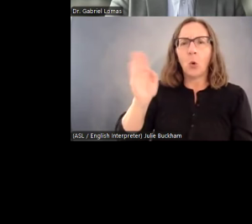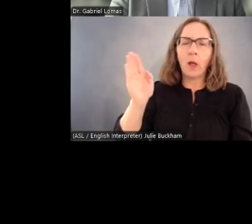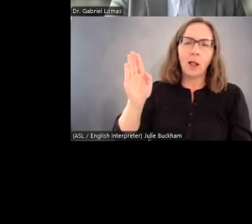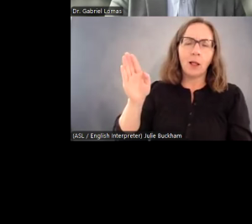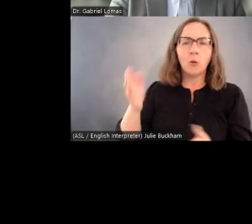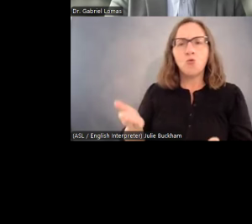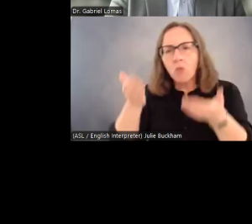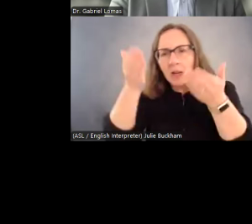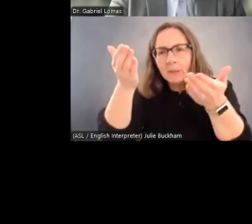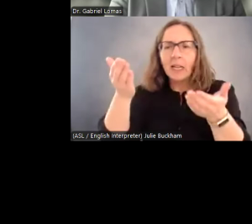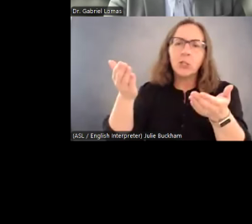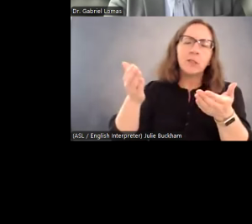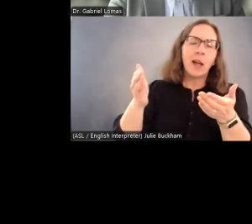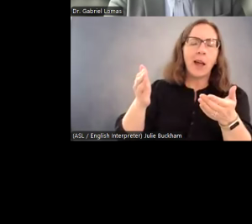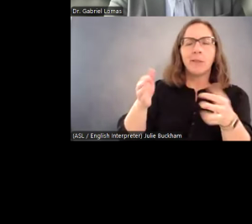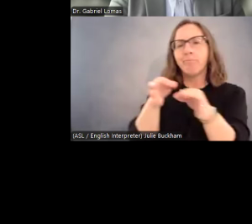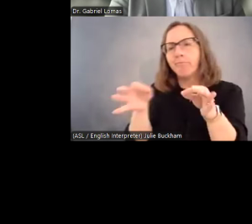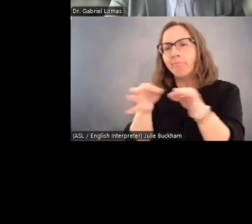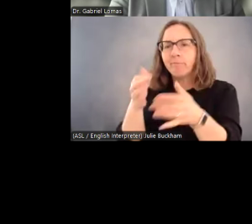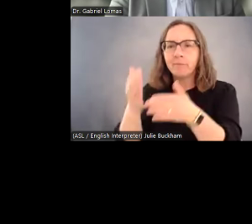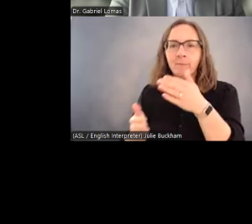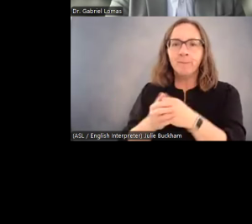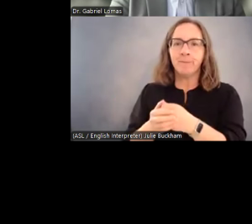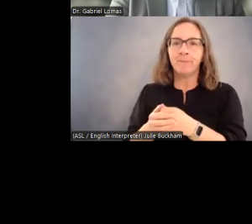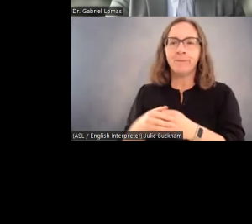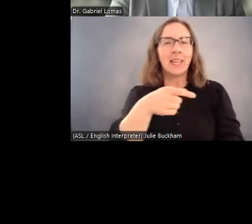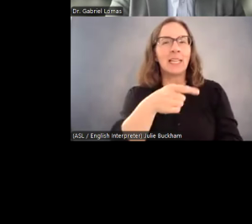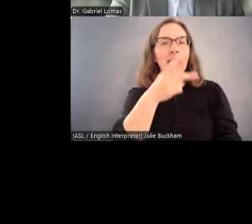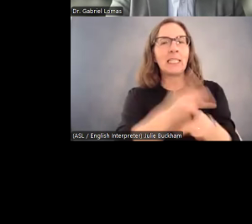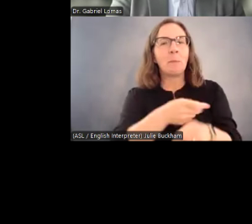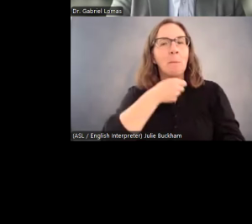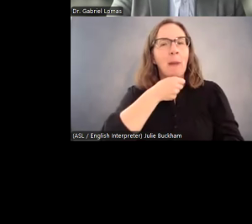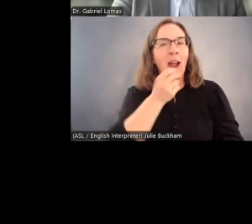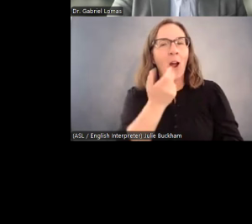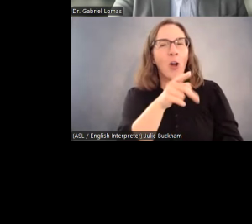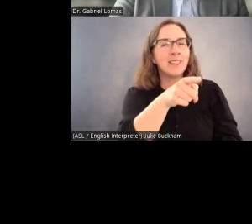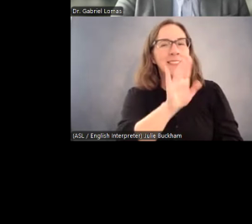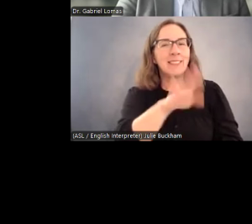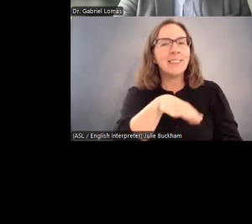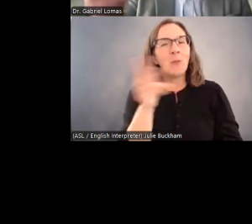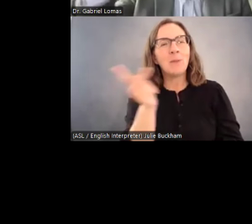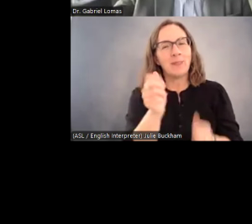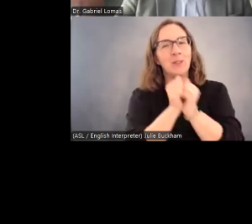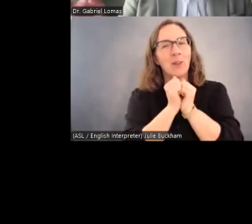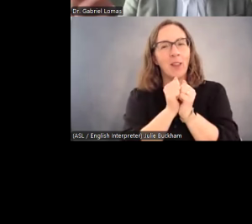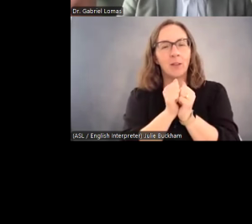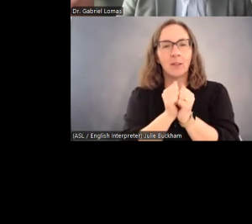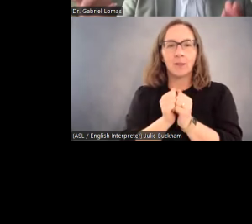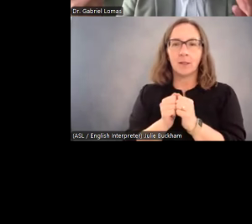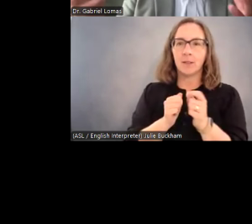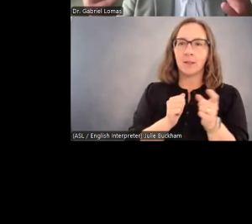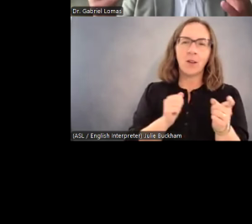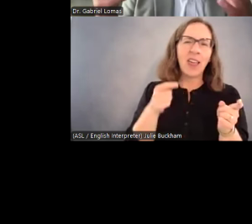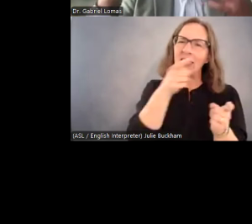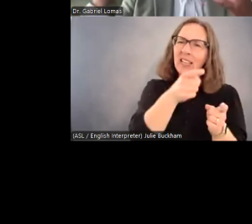recommendations. Well, keep your mic on, Dr. Guthman. We can do it together. So I think some of this is low-hanging fruit, things